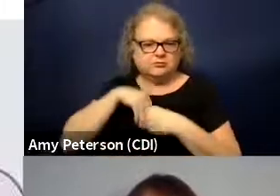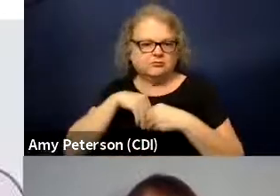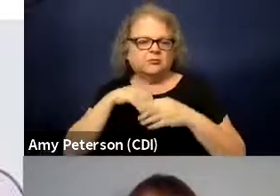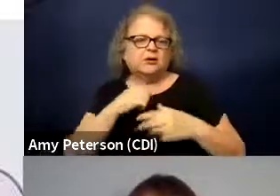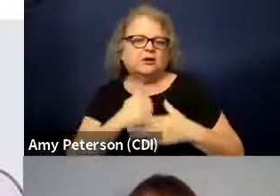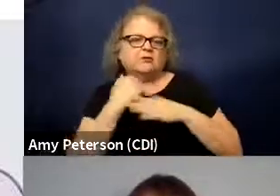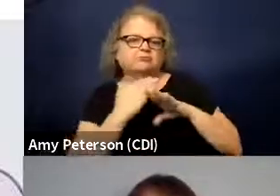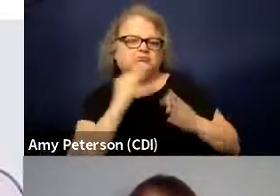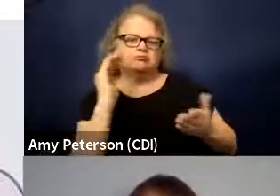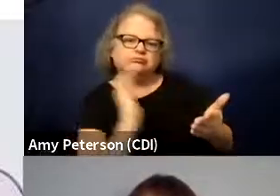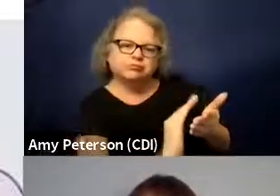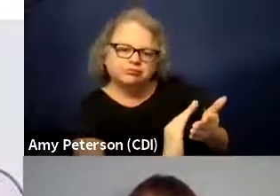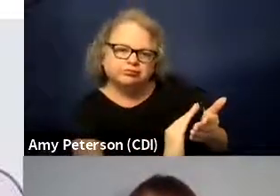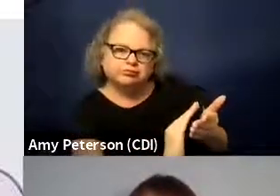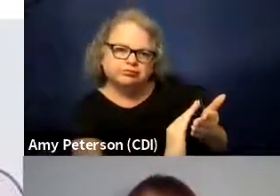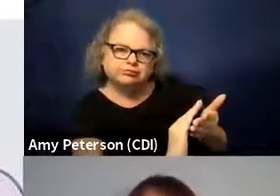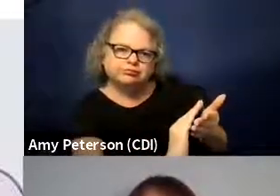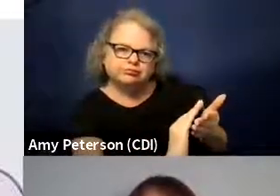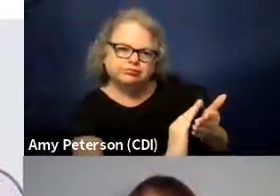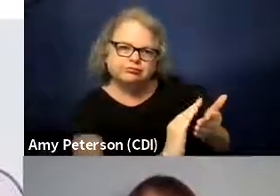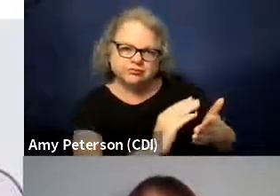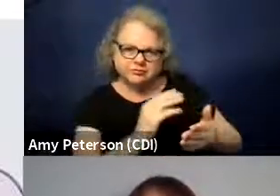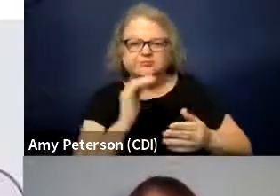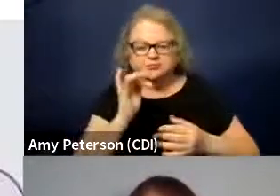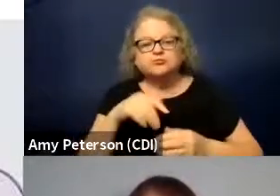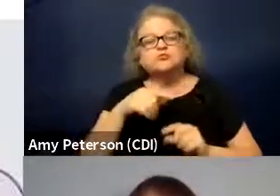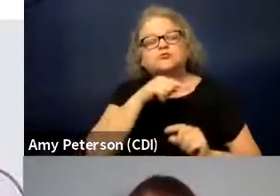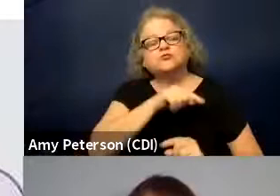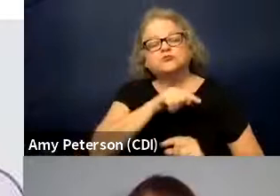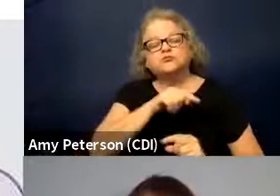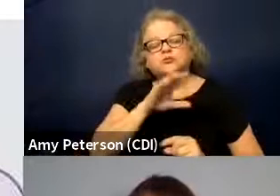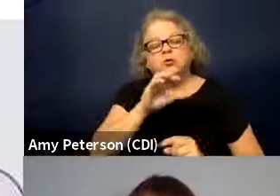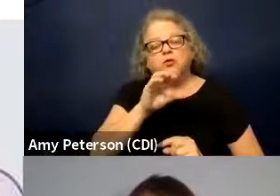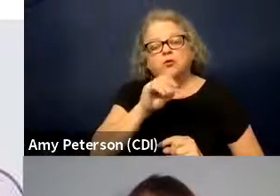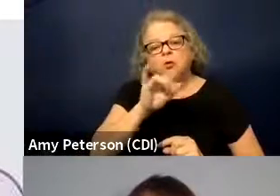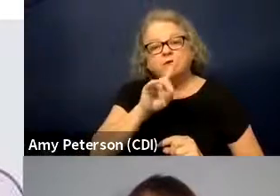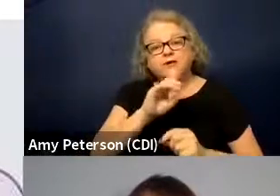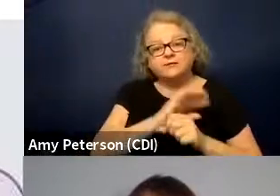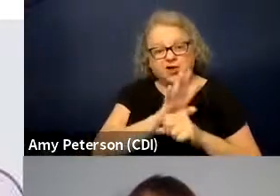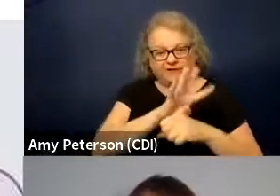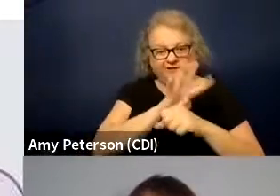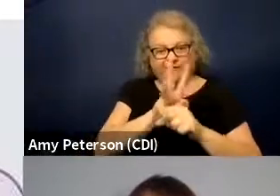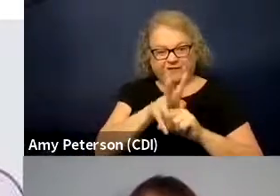it literally, and destroy it so that you don't get serious illness.